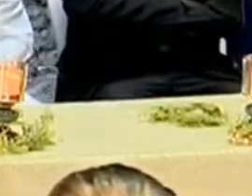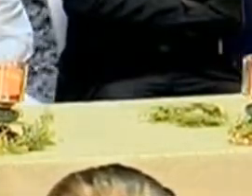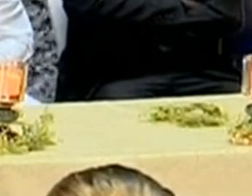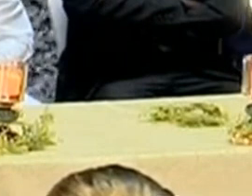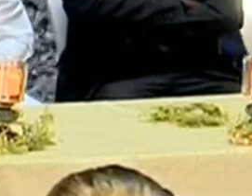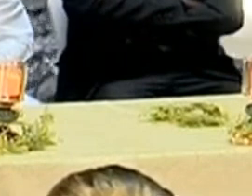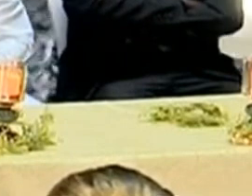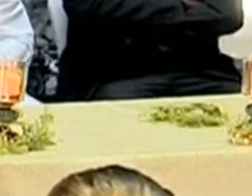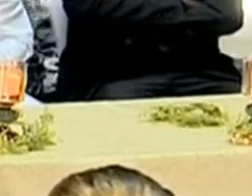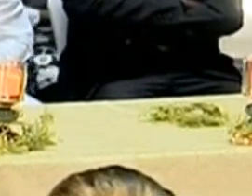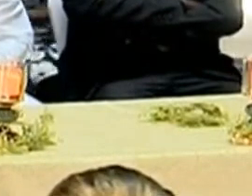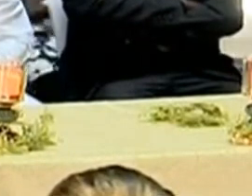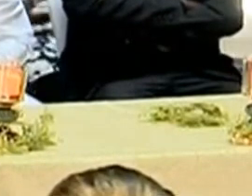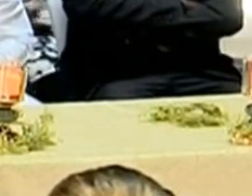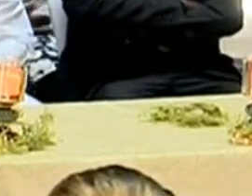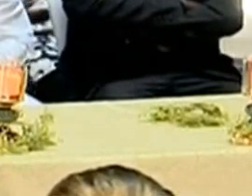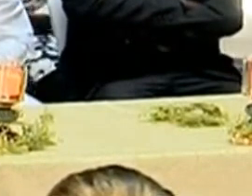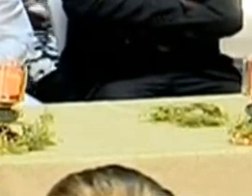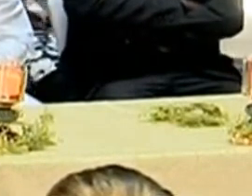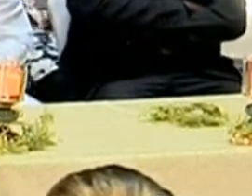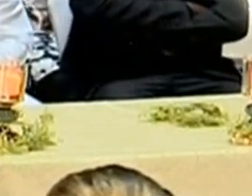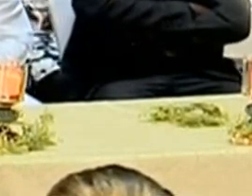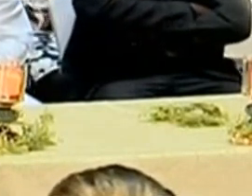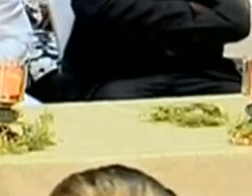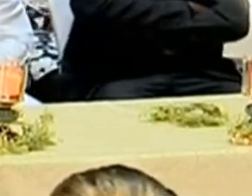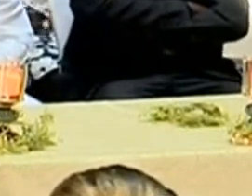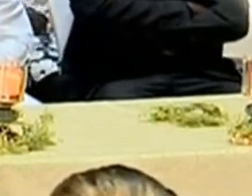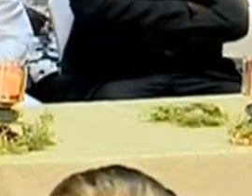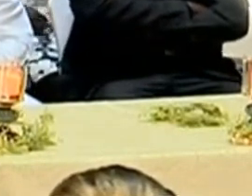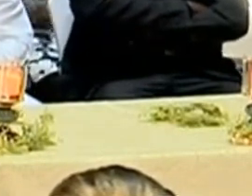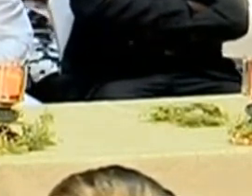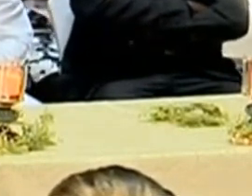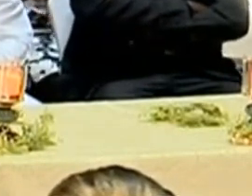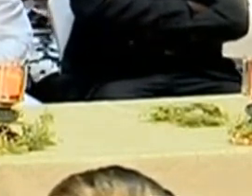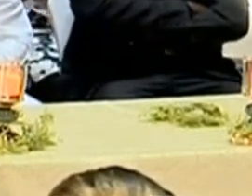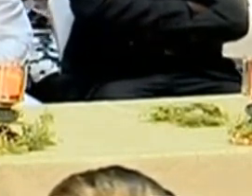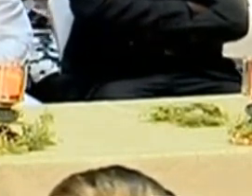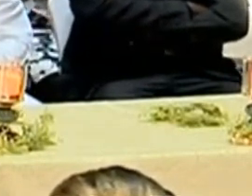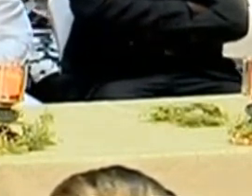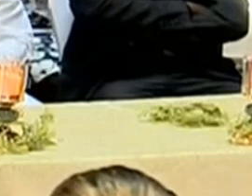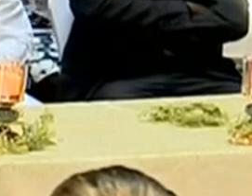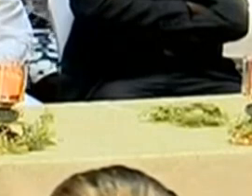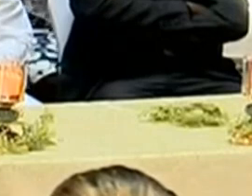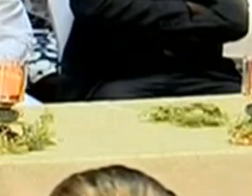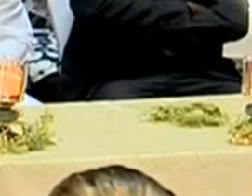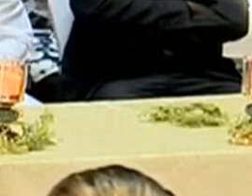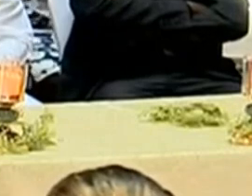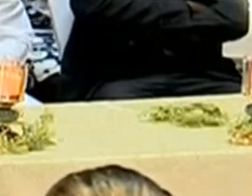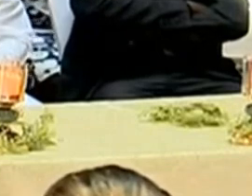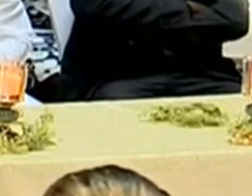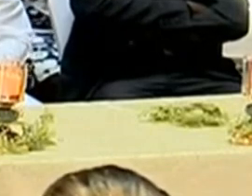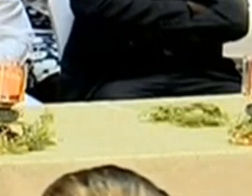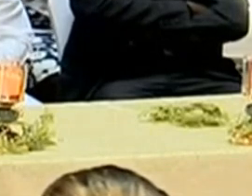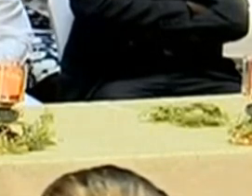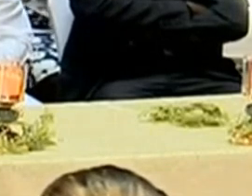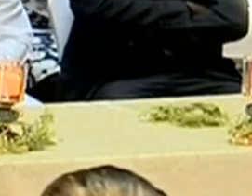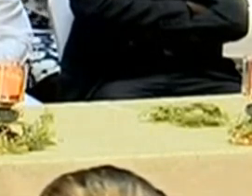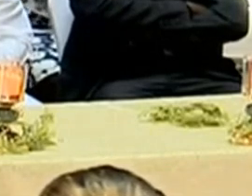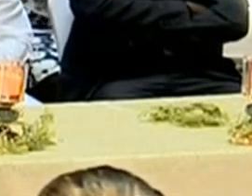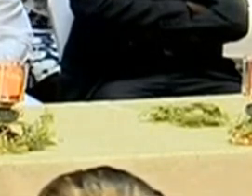of heaven and earth. And today we stand here as the people of